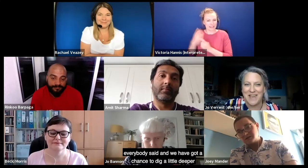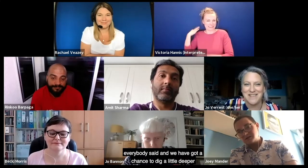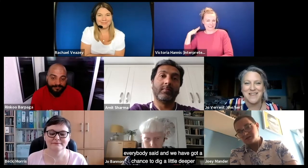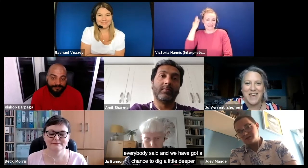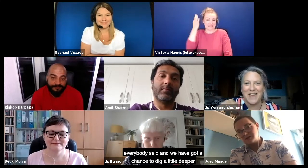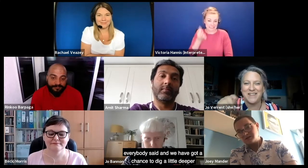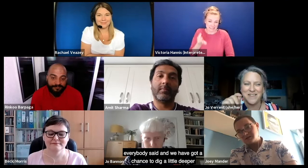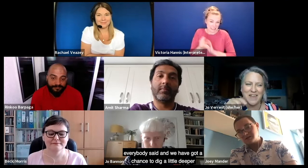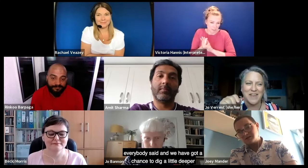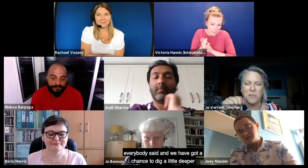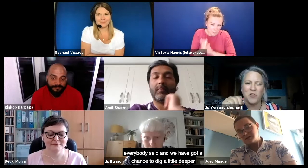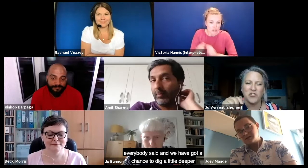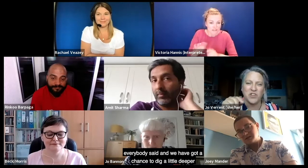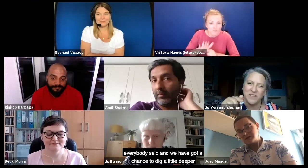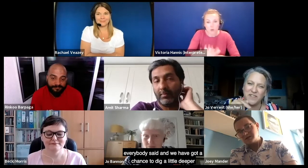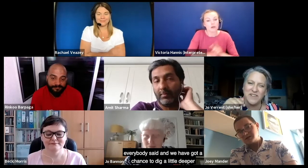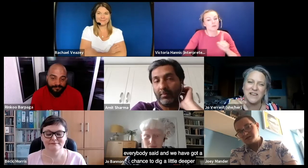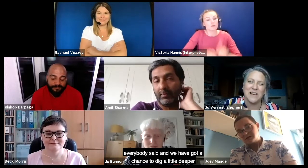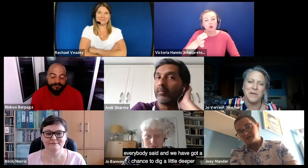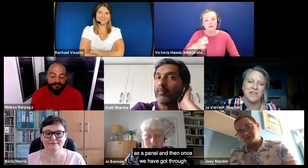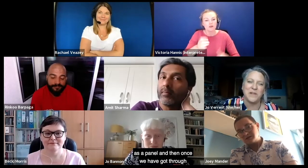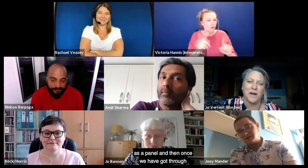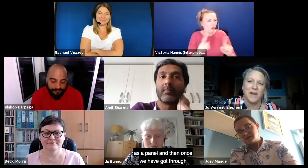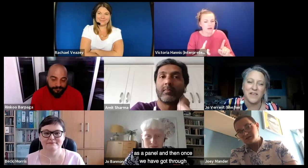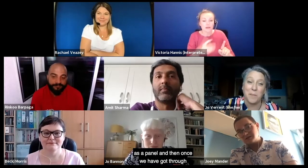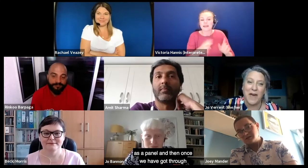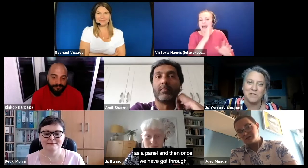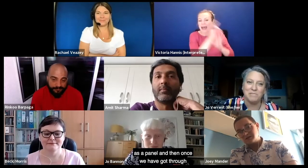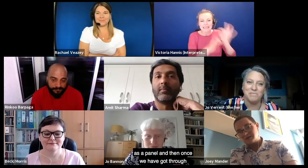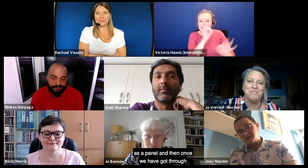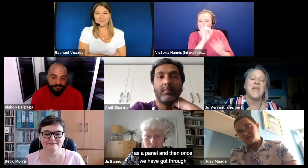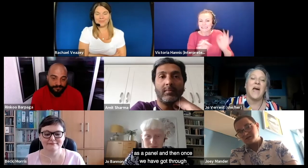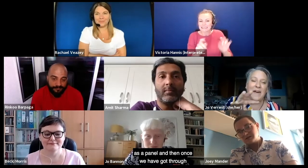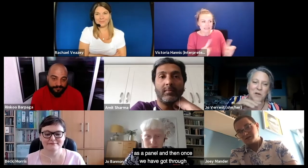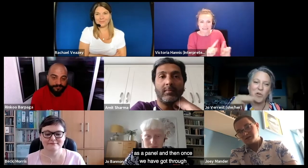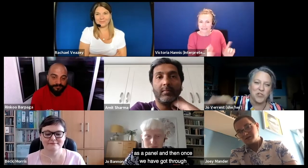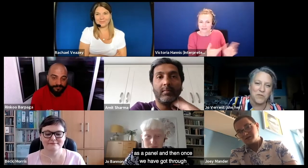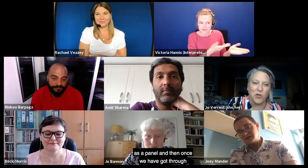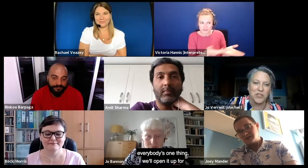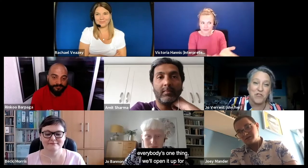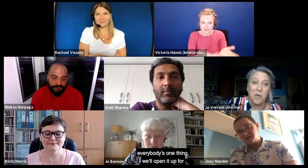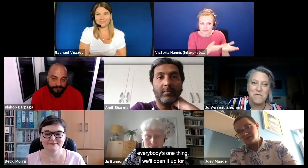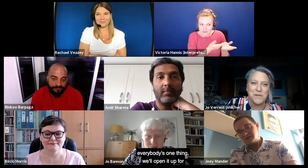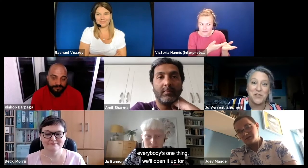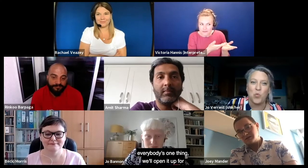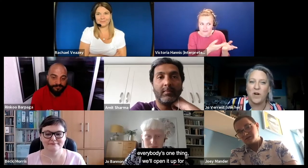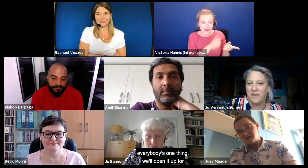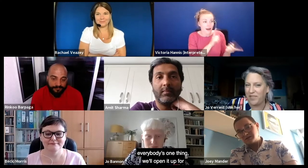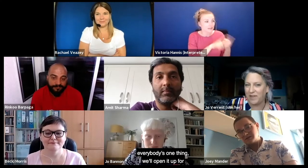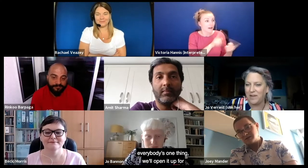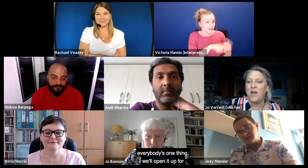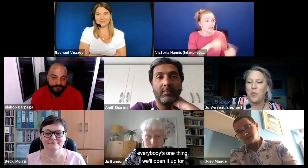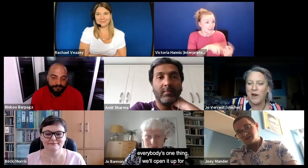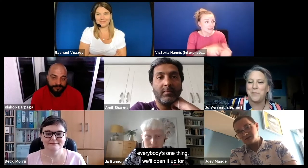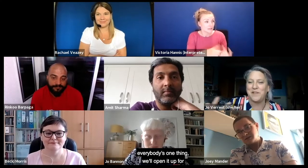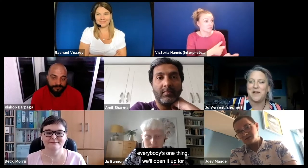everybody said, and we've got a chance to dig a little bit deeper as a panel. And then once we've got through everybody's one